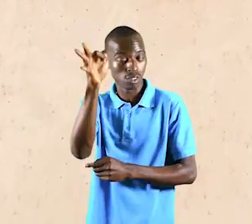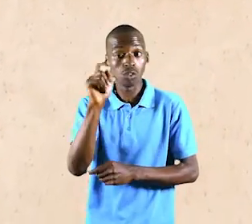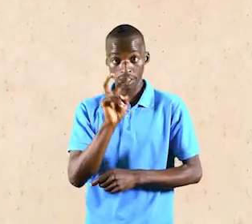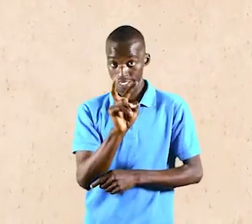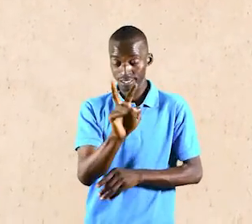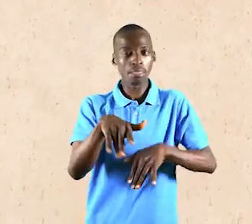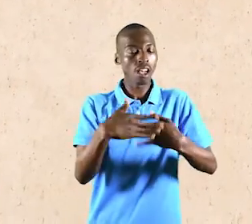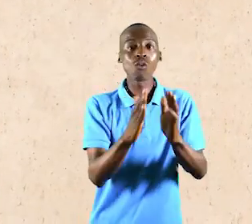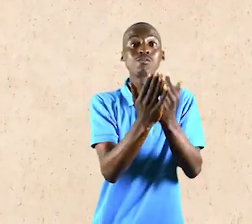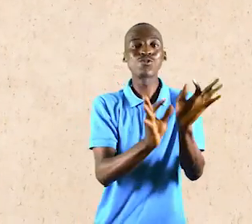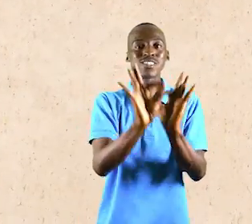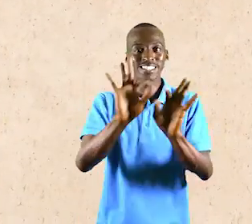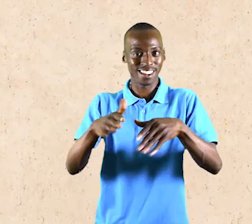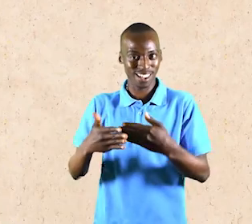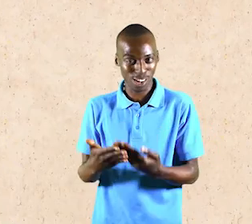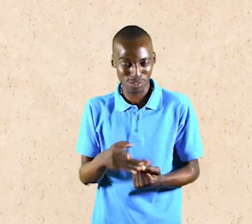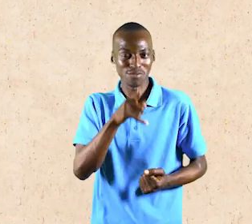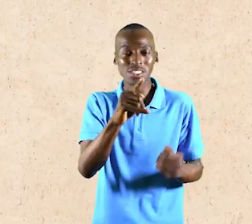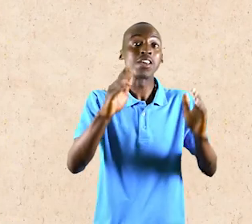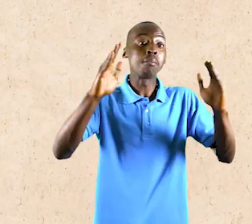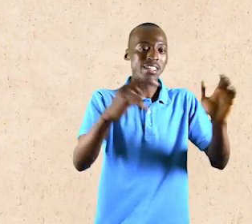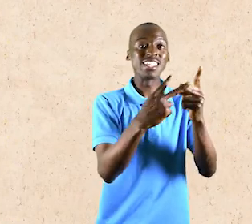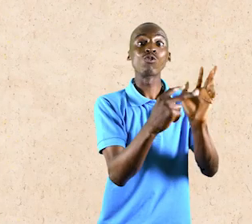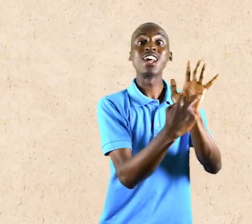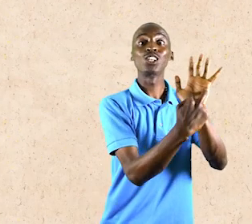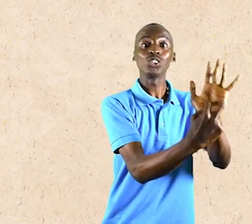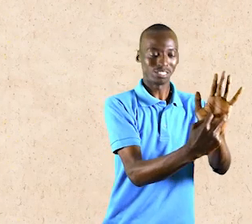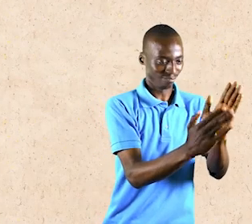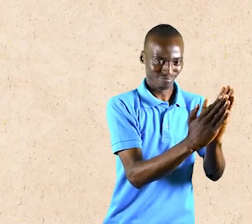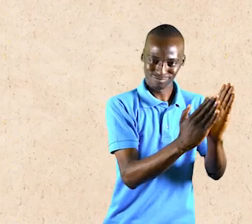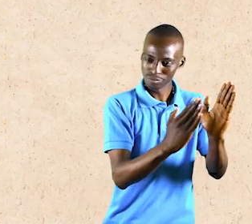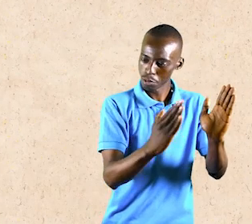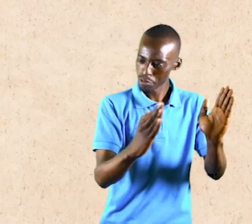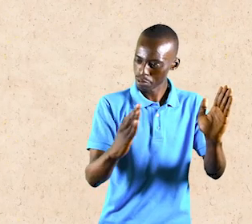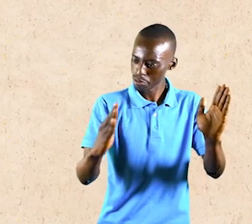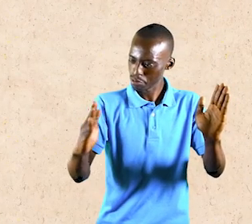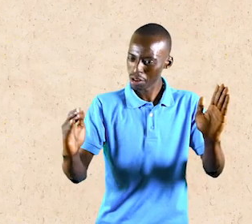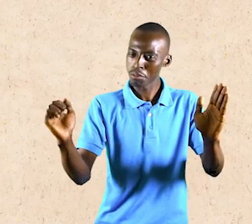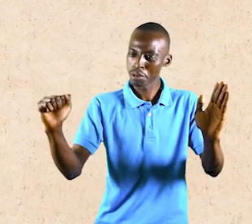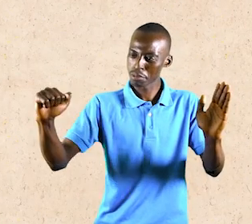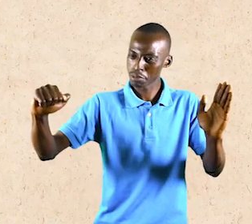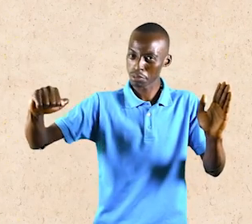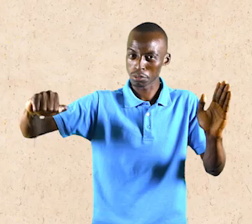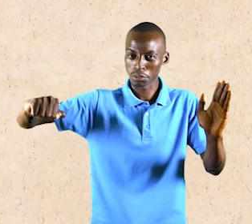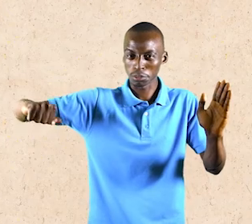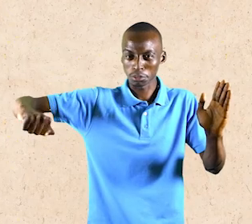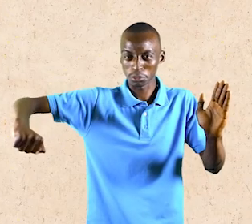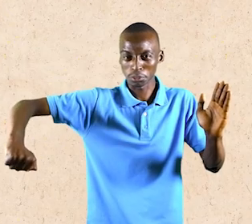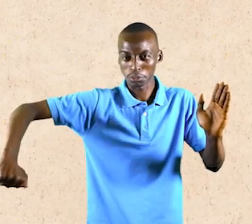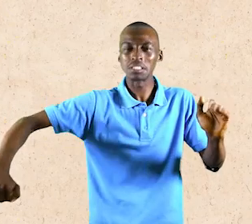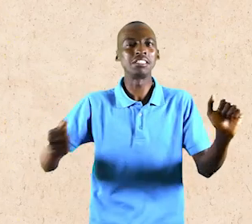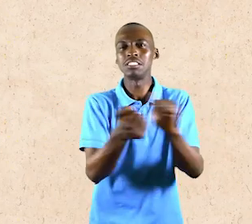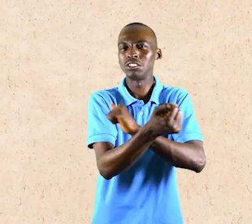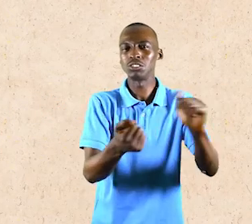see this in how the book's designed. There's a large introduction that sets the stage for Israel's failure as they don't drive out the remaining